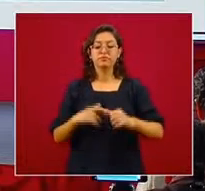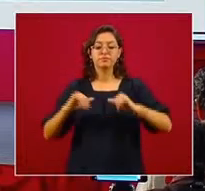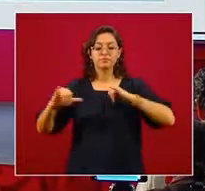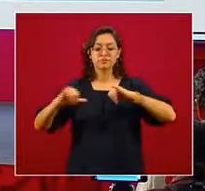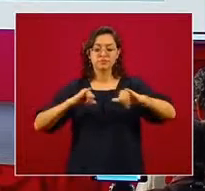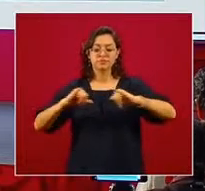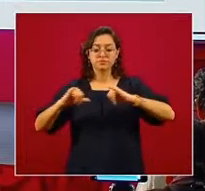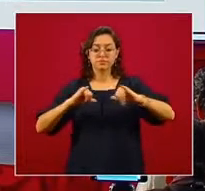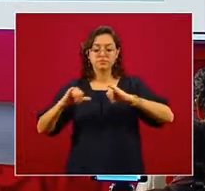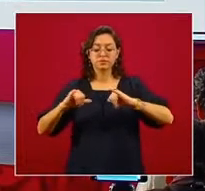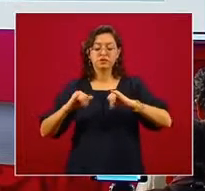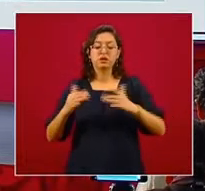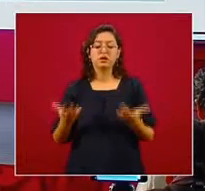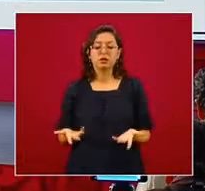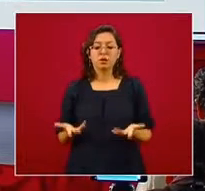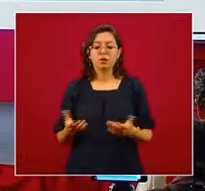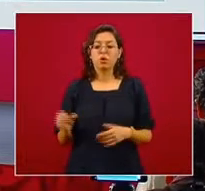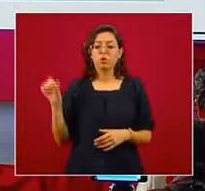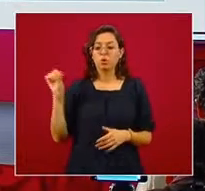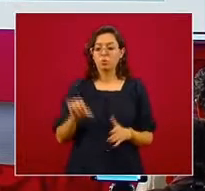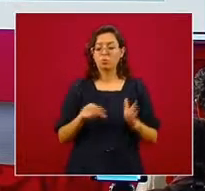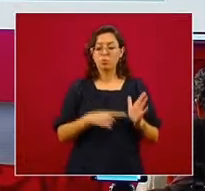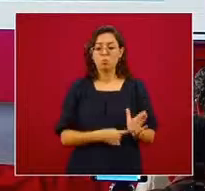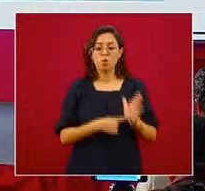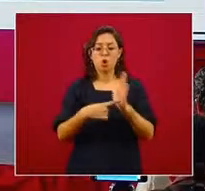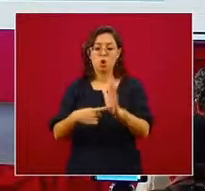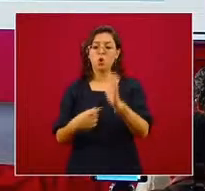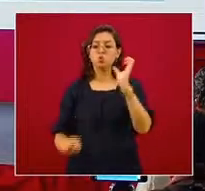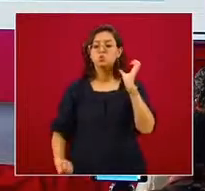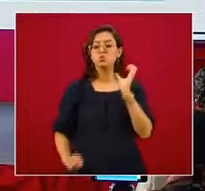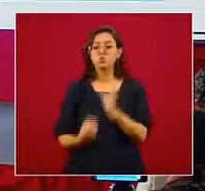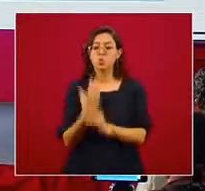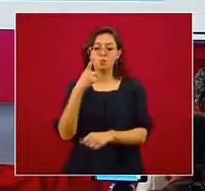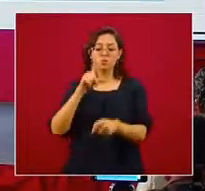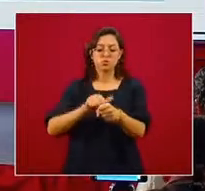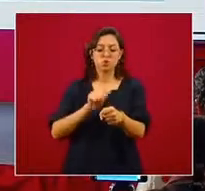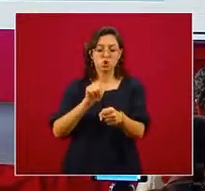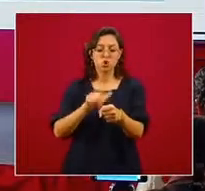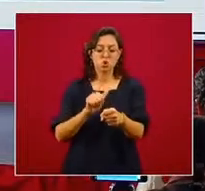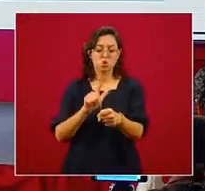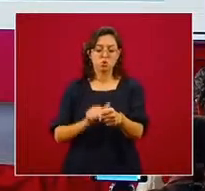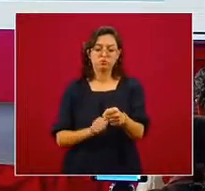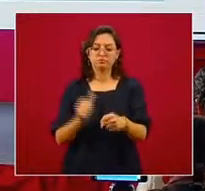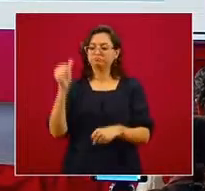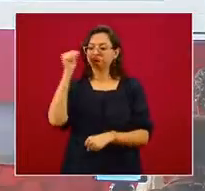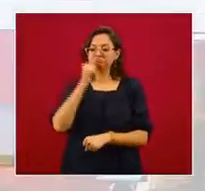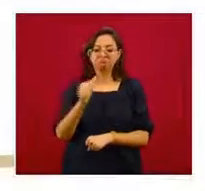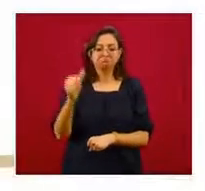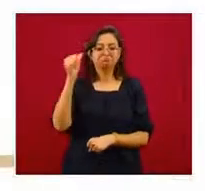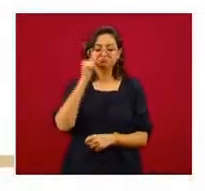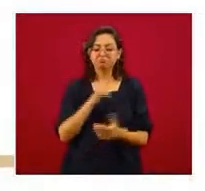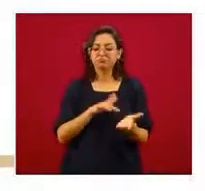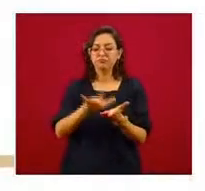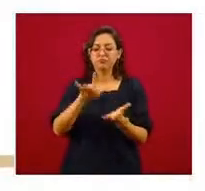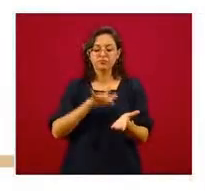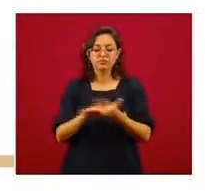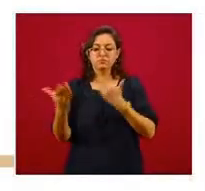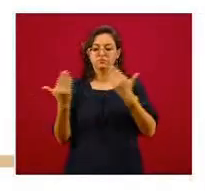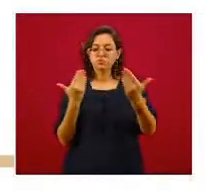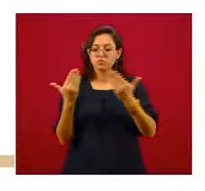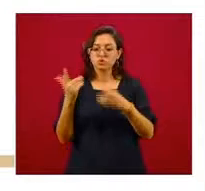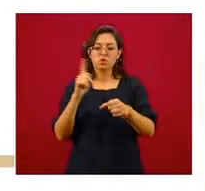110,26 accumulated cases. This is the new colored scale.